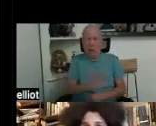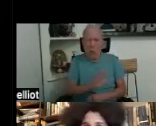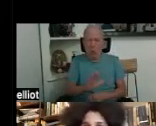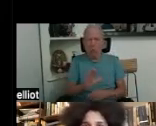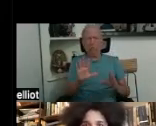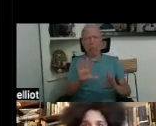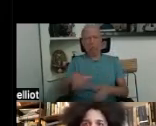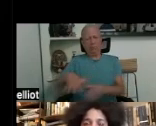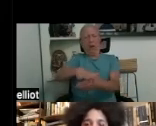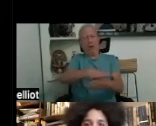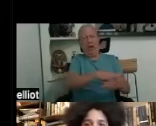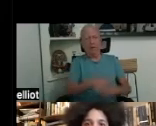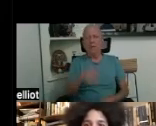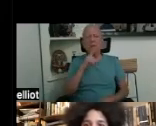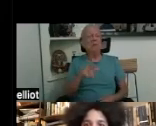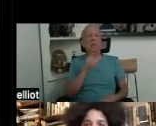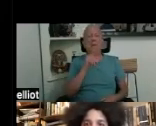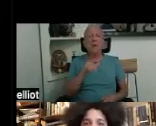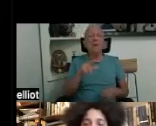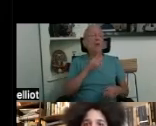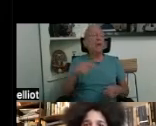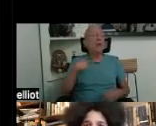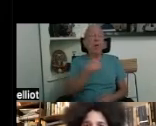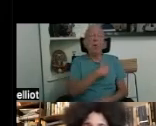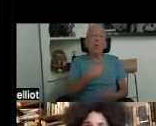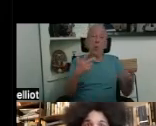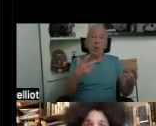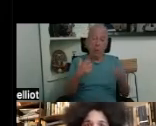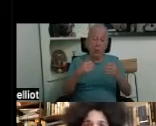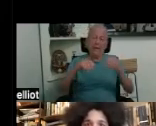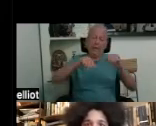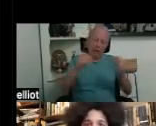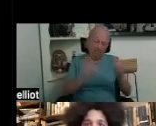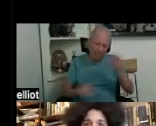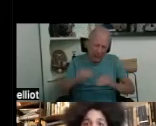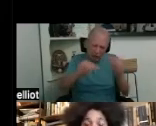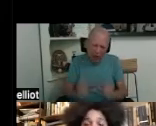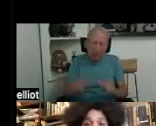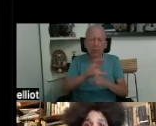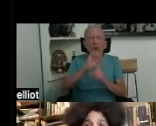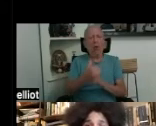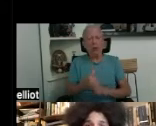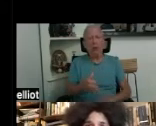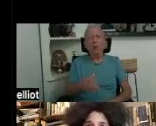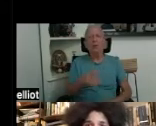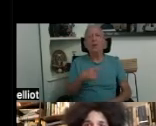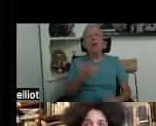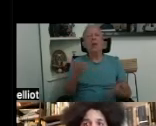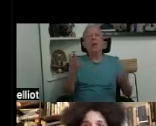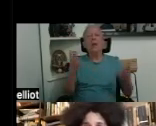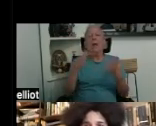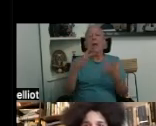about structures, it's about shaping the culture that gives those structures meaning. Invisible structures, such